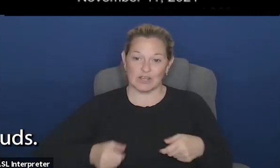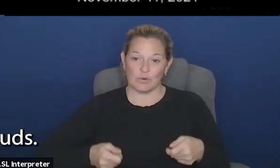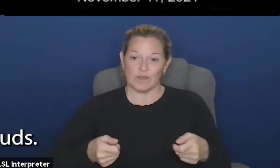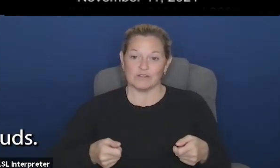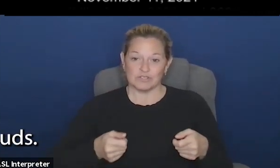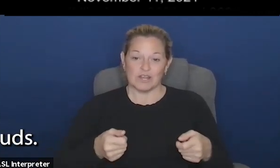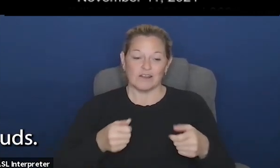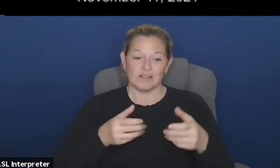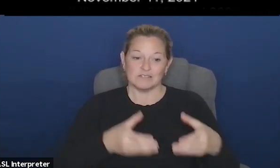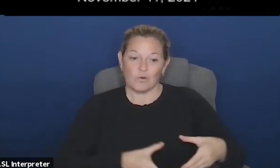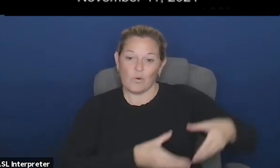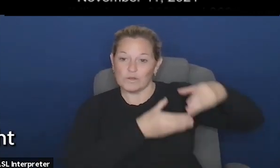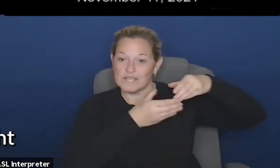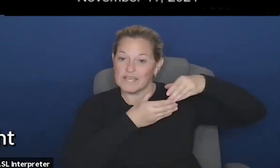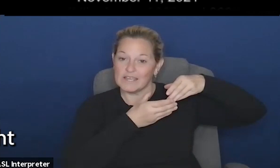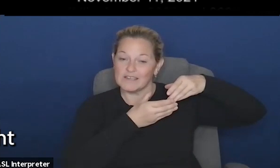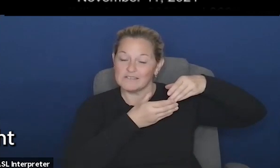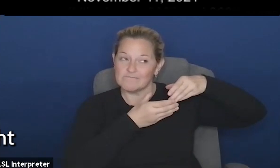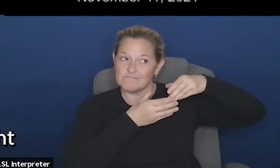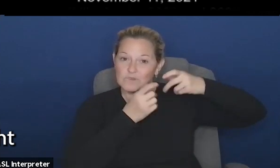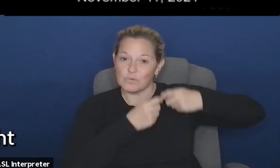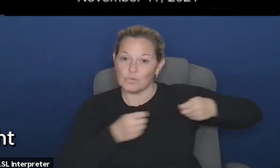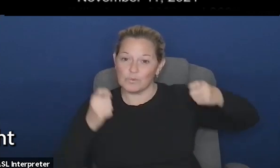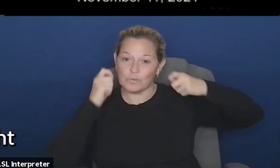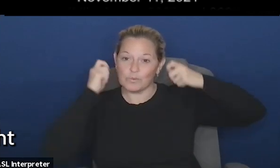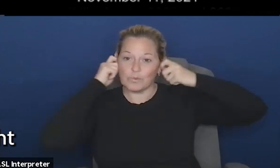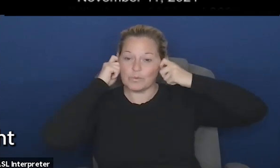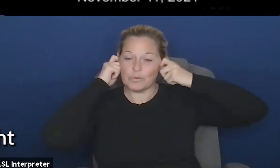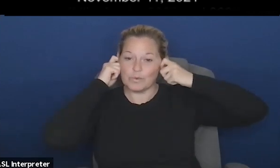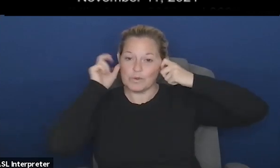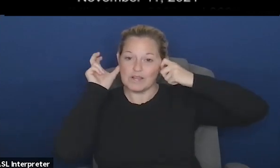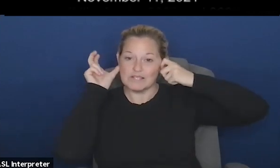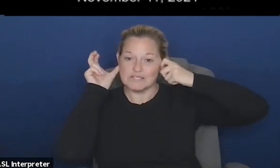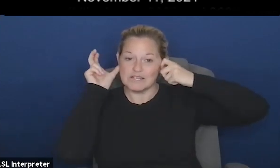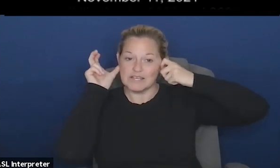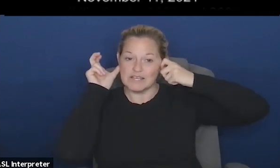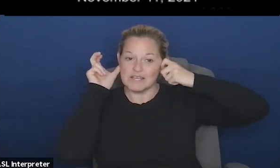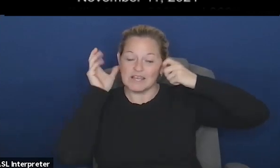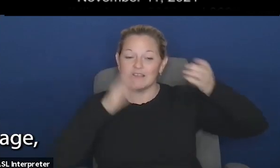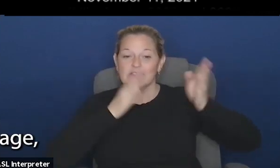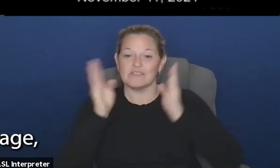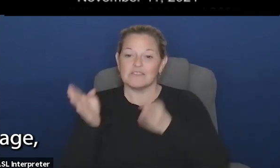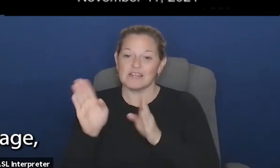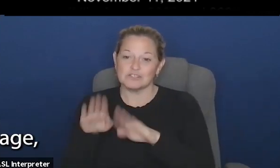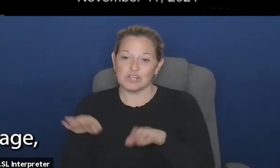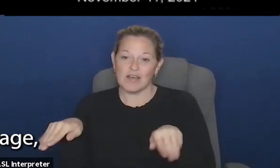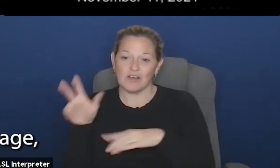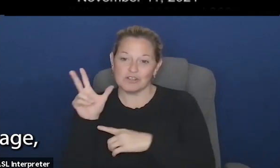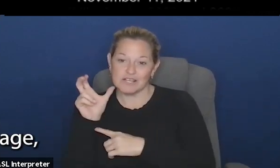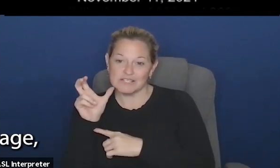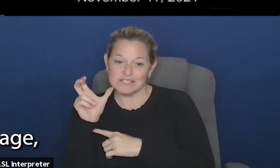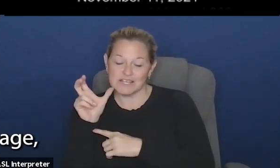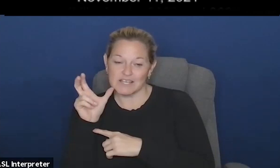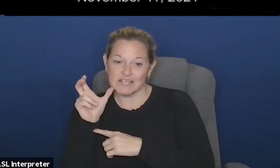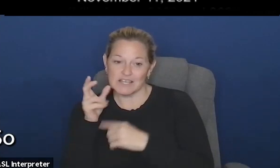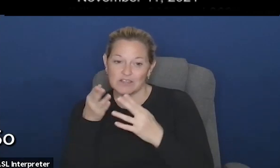light, listening with earbuds. And then on the right, we have a child listening to the light sound through a speaker. And in the top left, we have